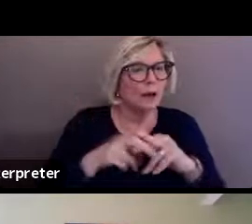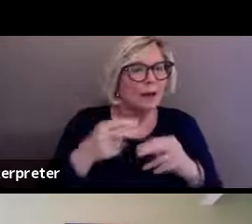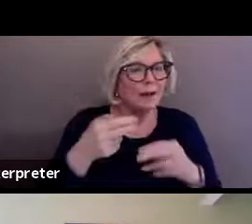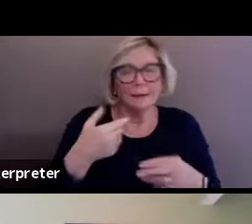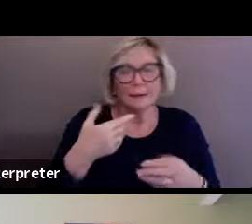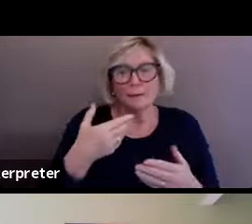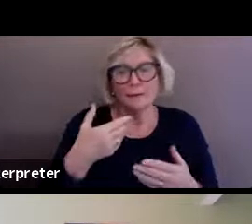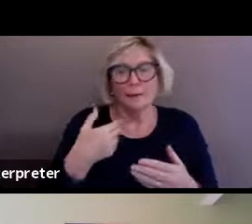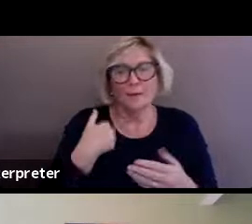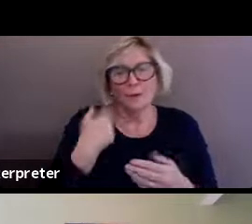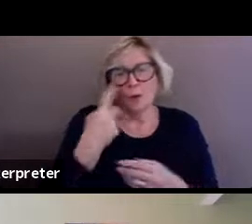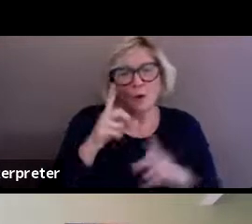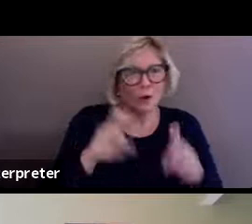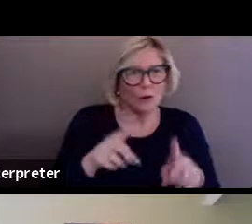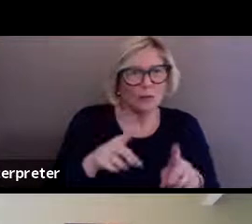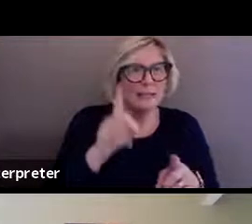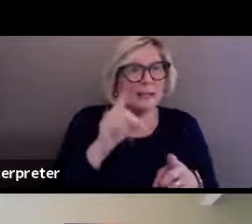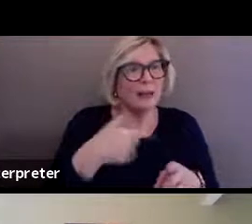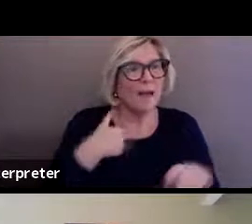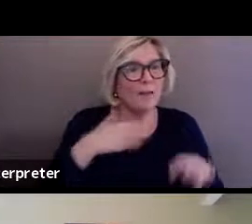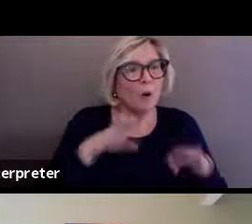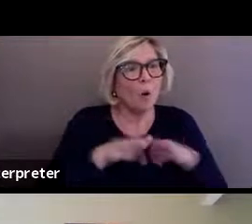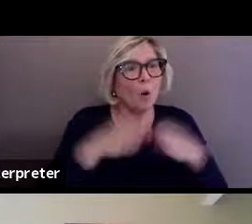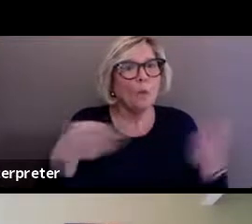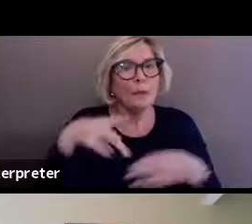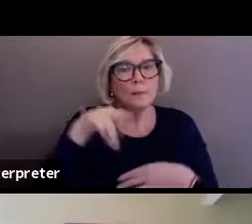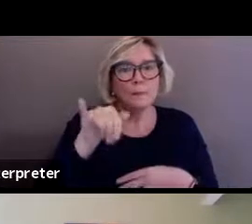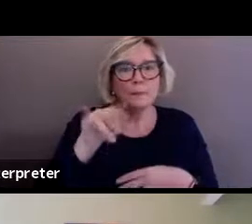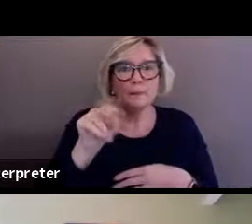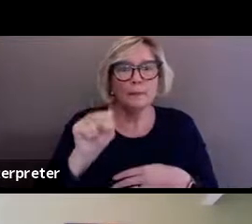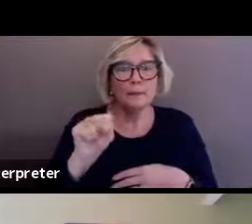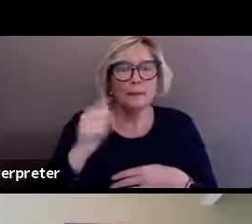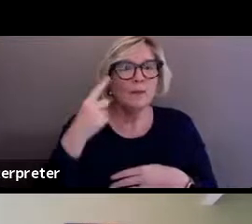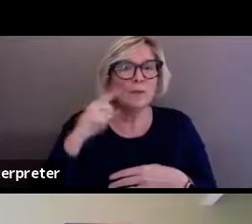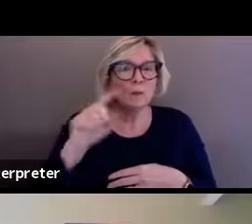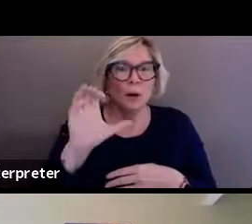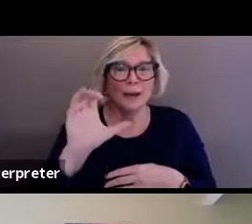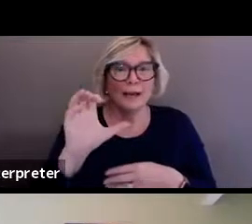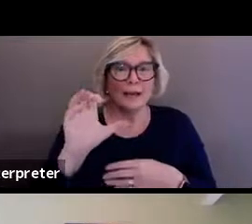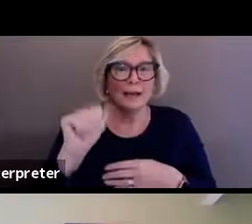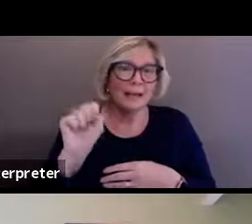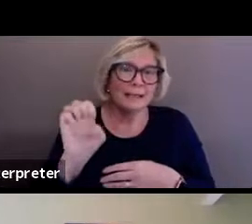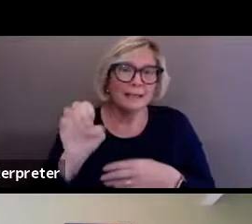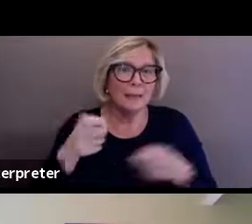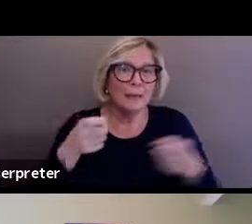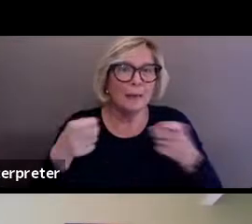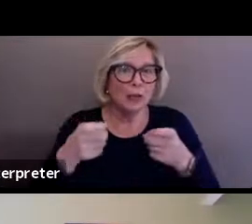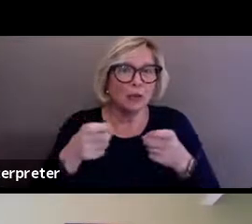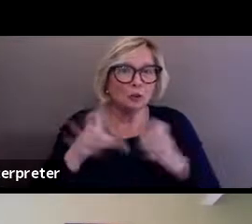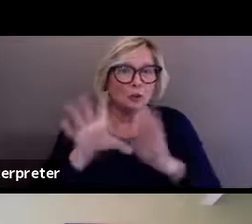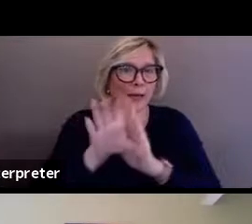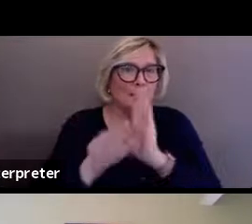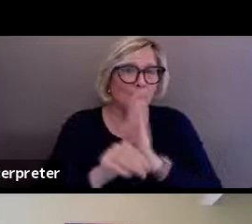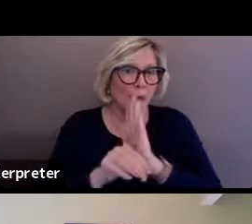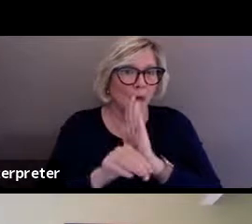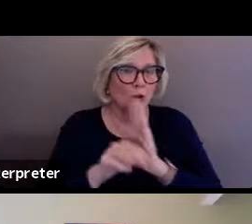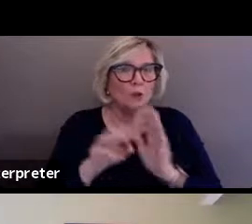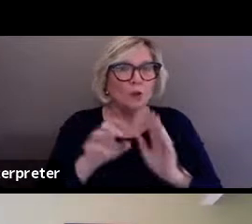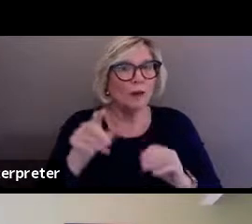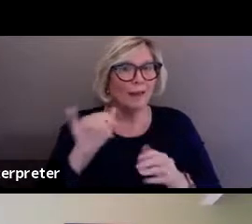this, Mr. Quest. Do they have open pins for case managers now that they're not hiring? Or do they need pins for case managers?